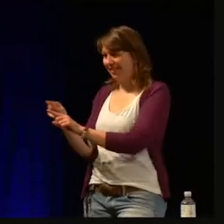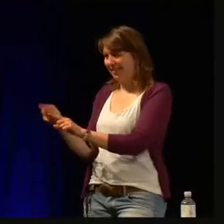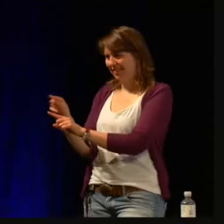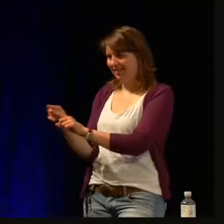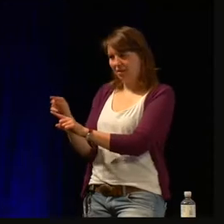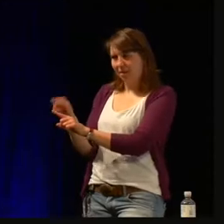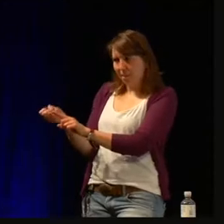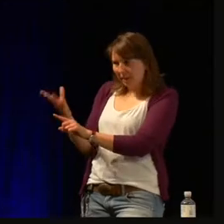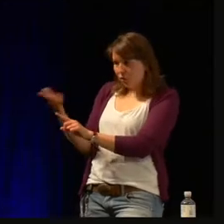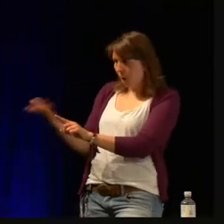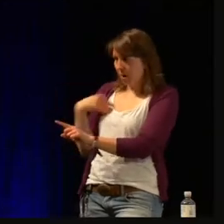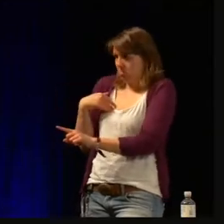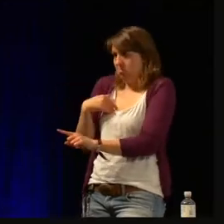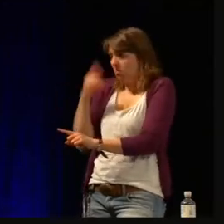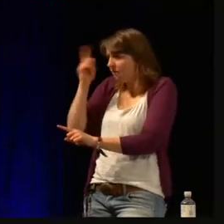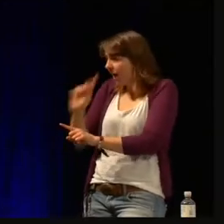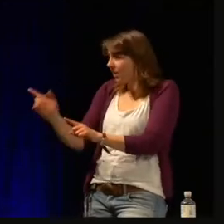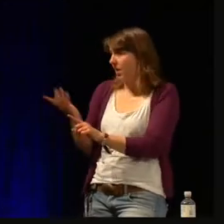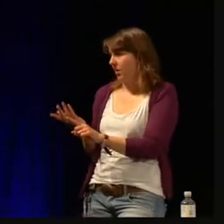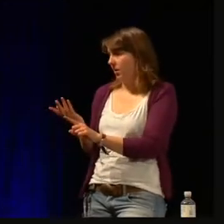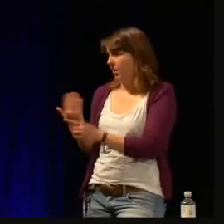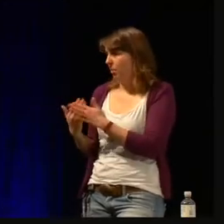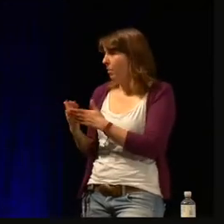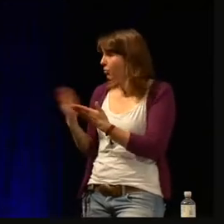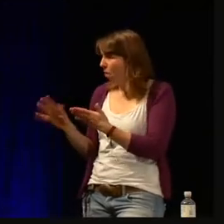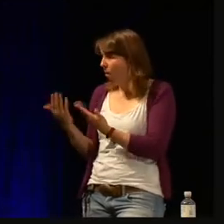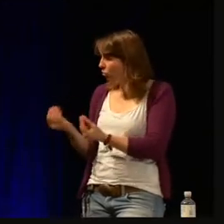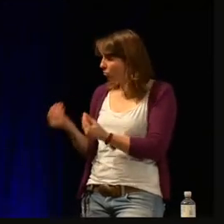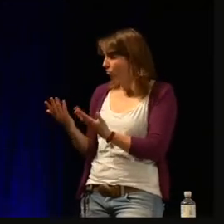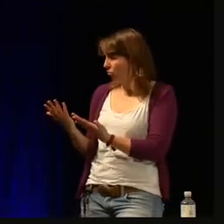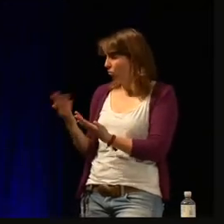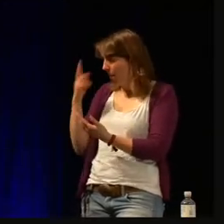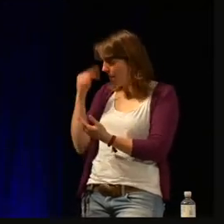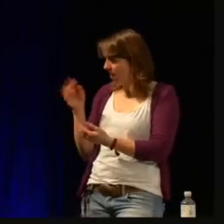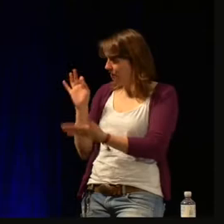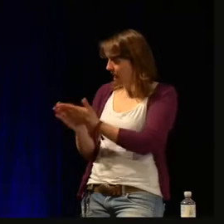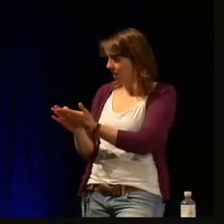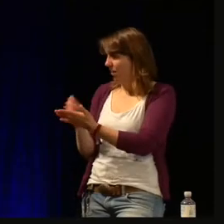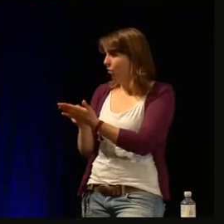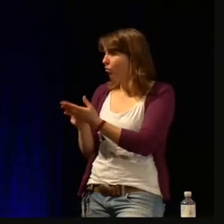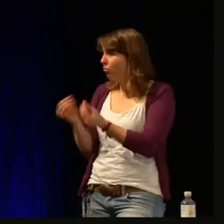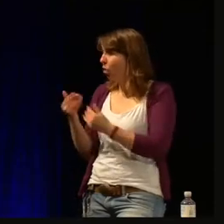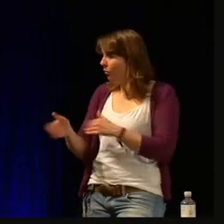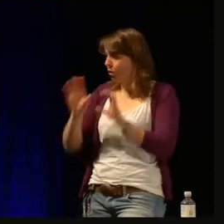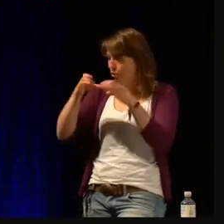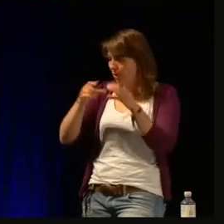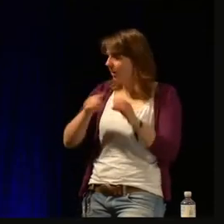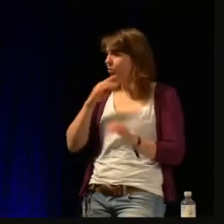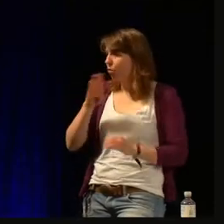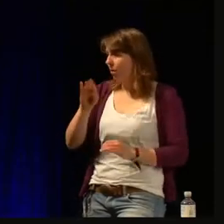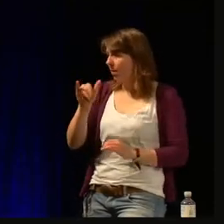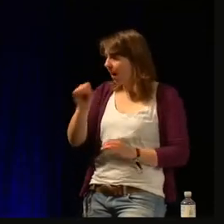easy examples to illustrate this here. And of course, there's always blind spots, and this might be one as well,